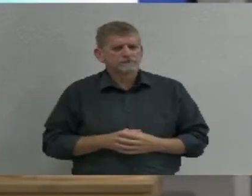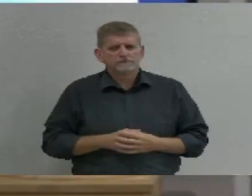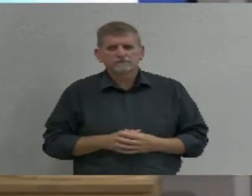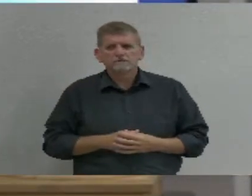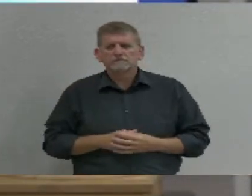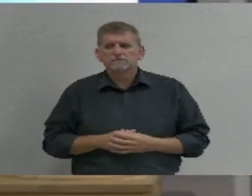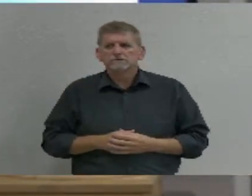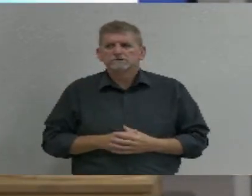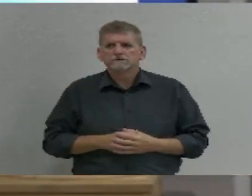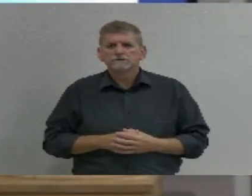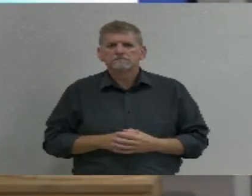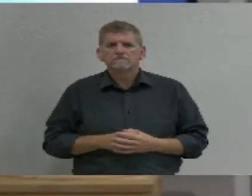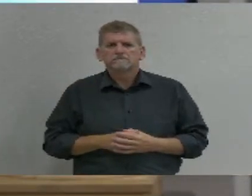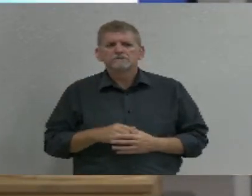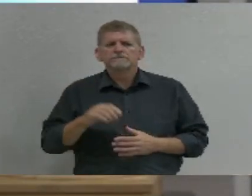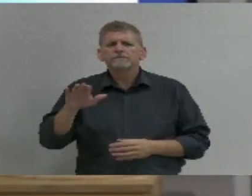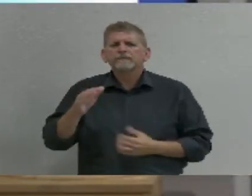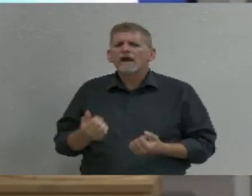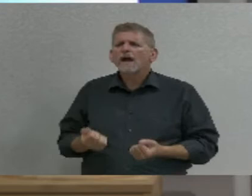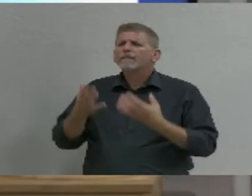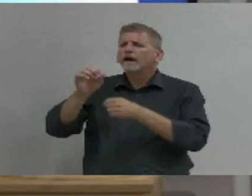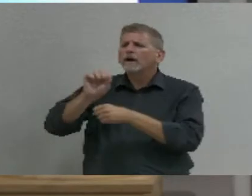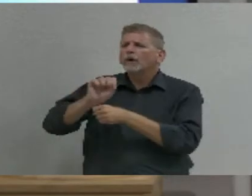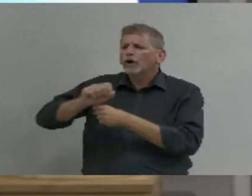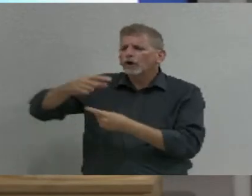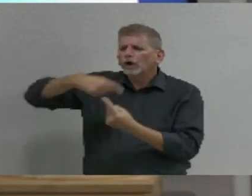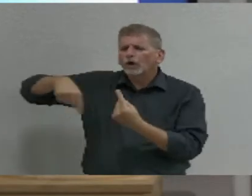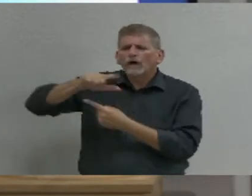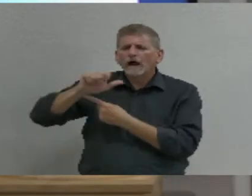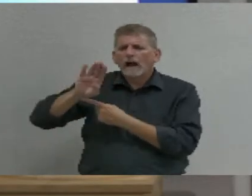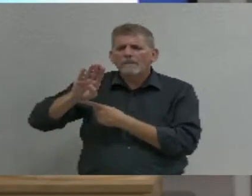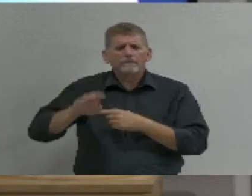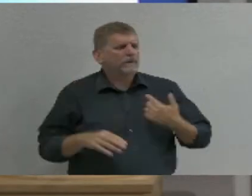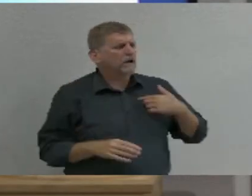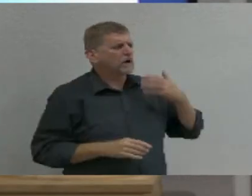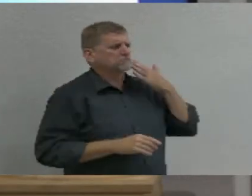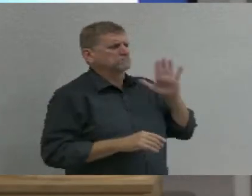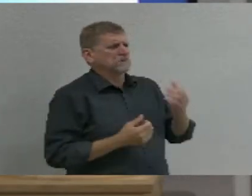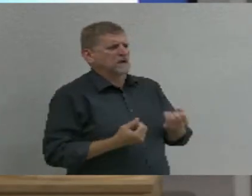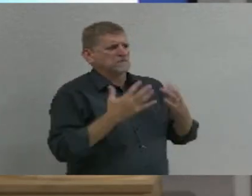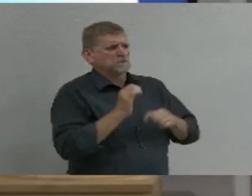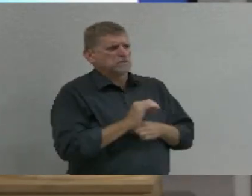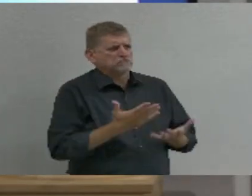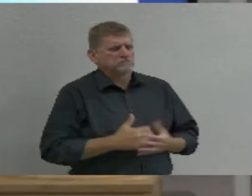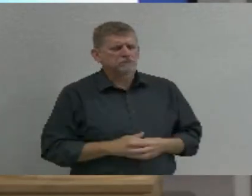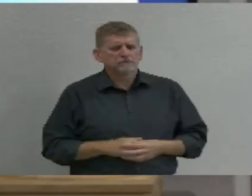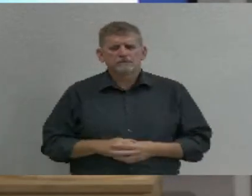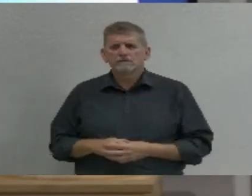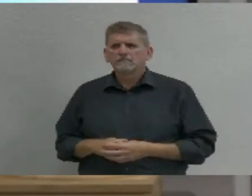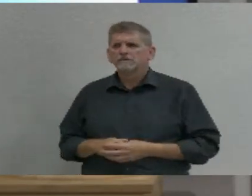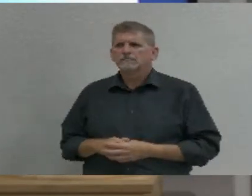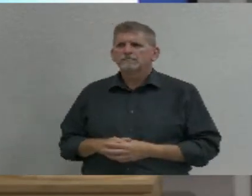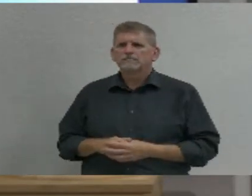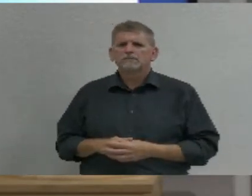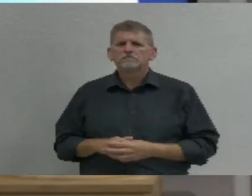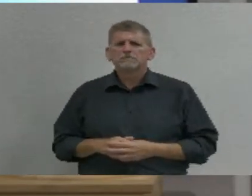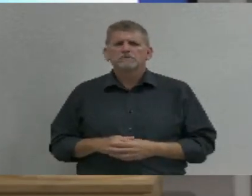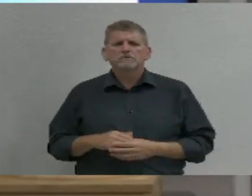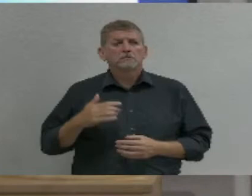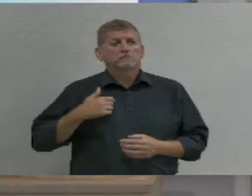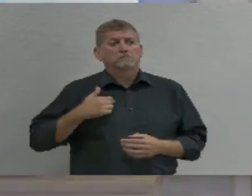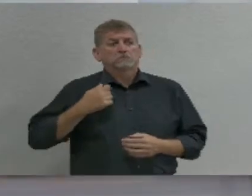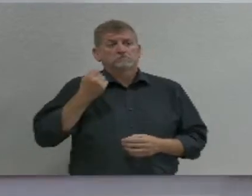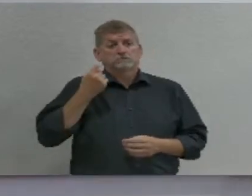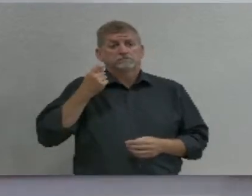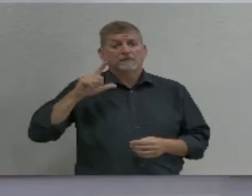Yeah. I don't know how the lab runs their. Yeah, I don't know how to answer that because to my knowledge, they are lab